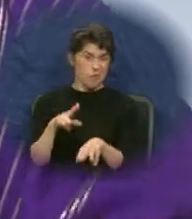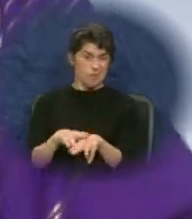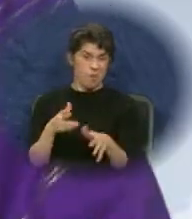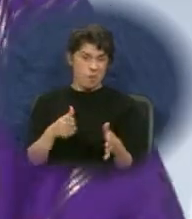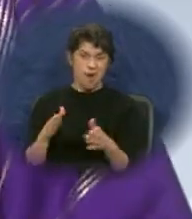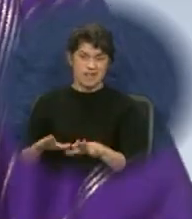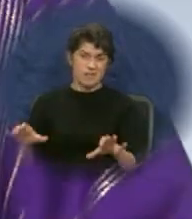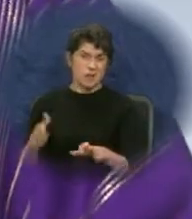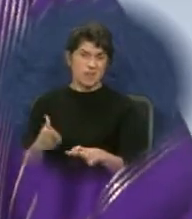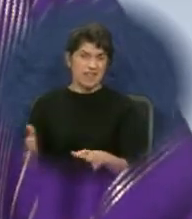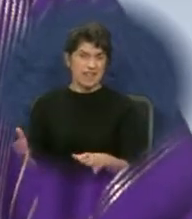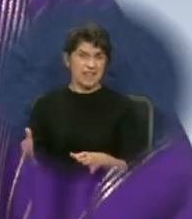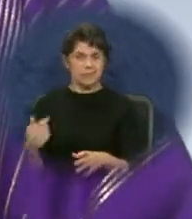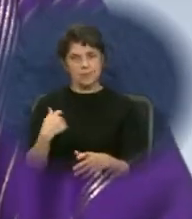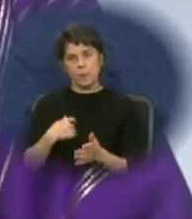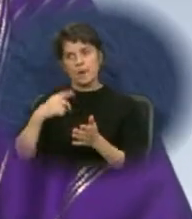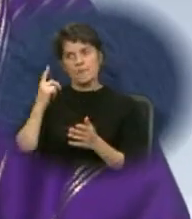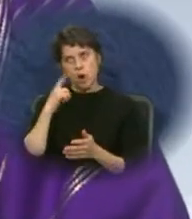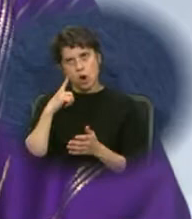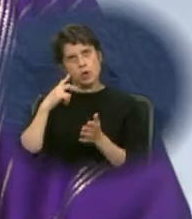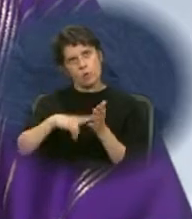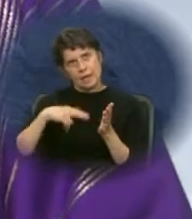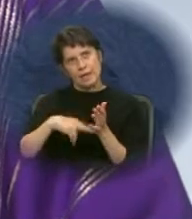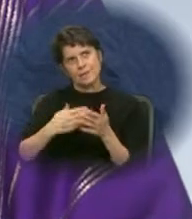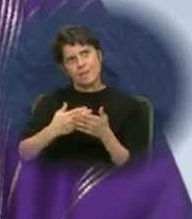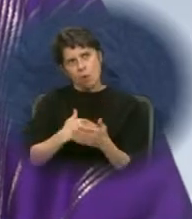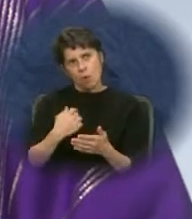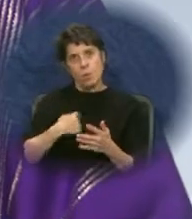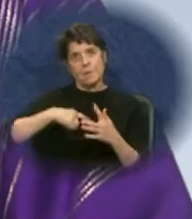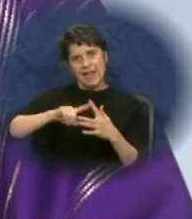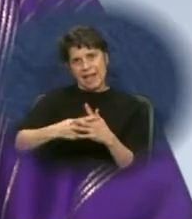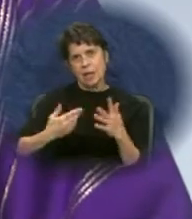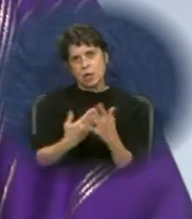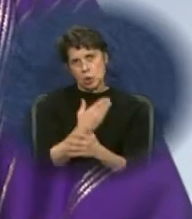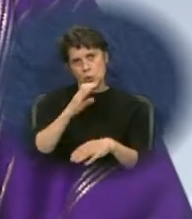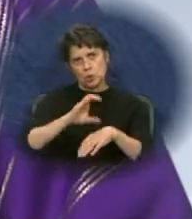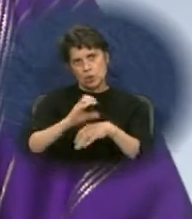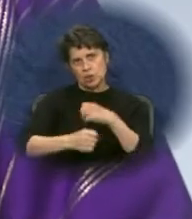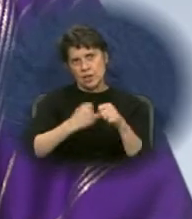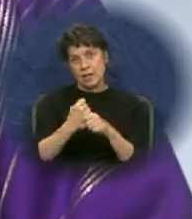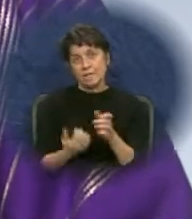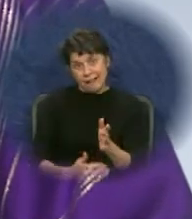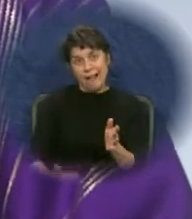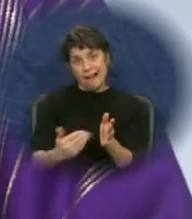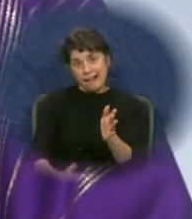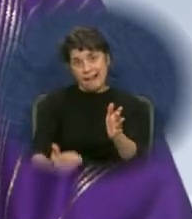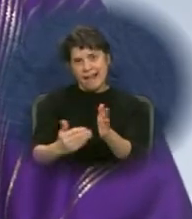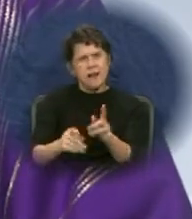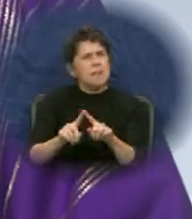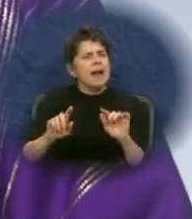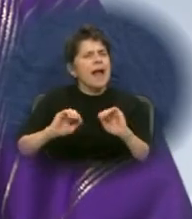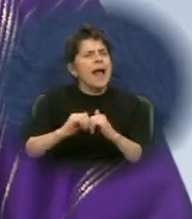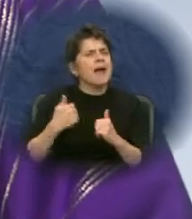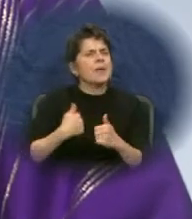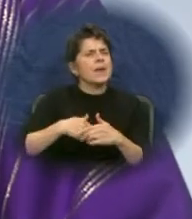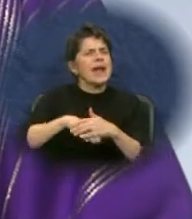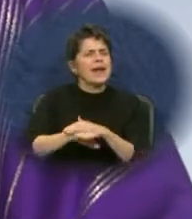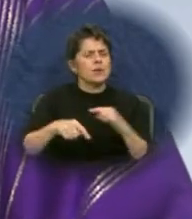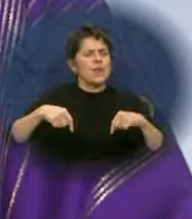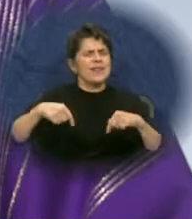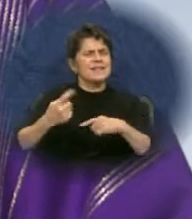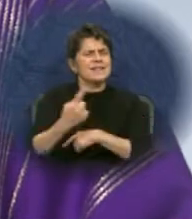that we've heard these readings and as we begin a new church year over and over again. But how do we enter into these days